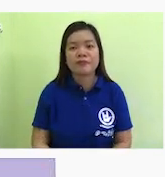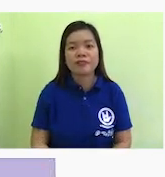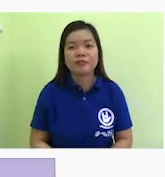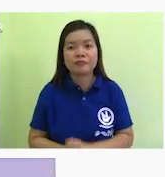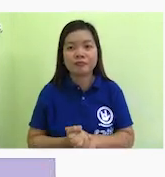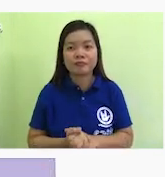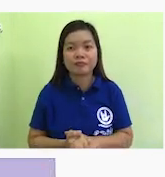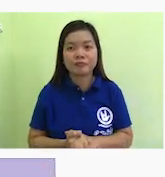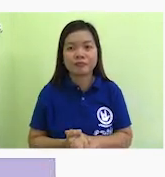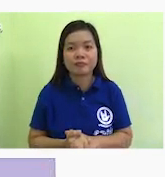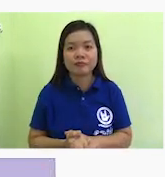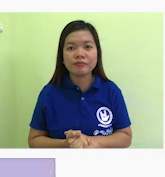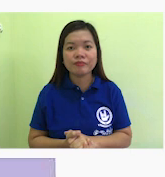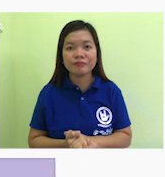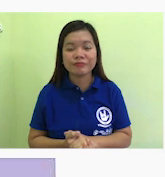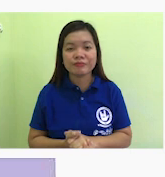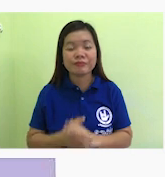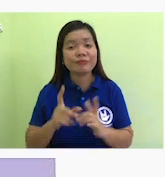2.